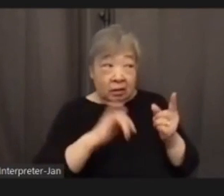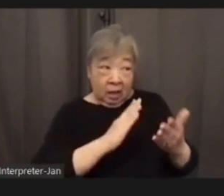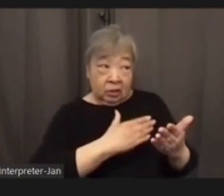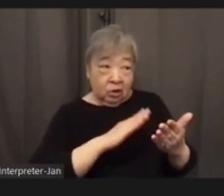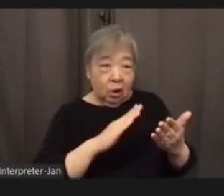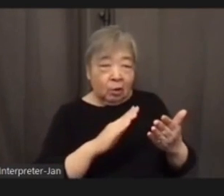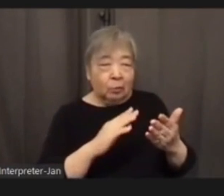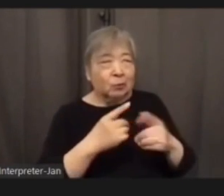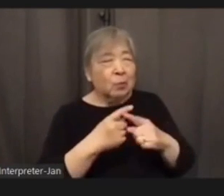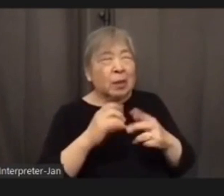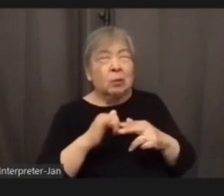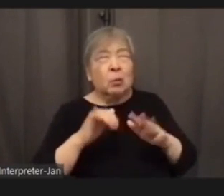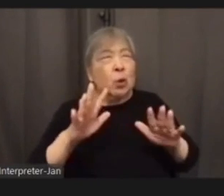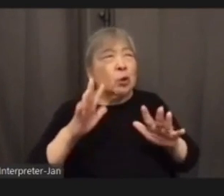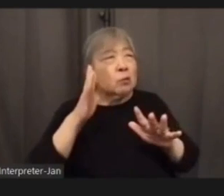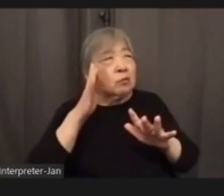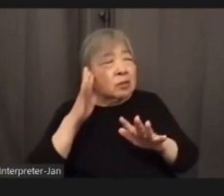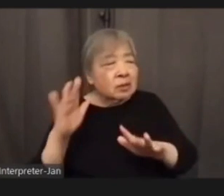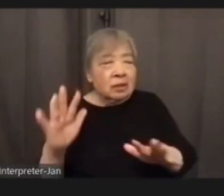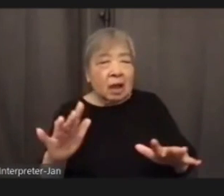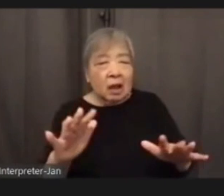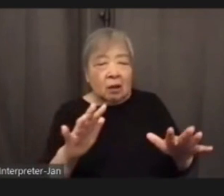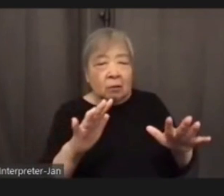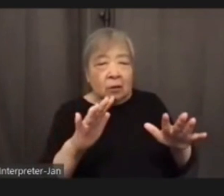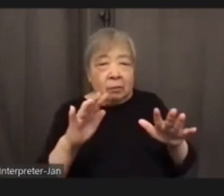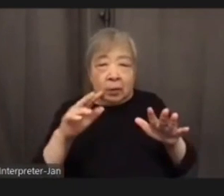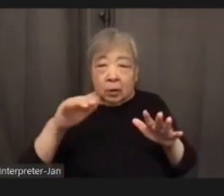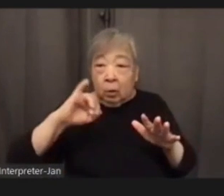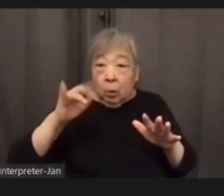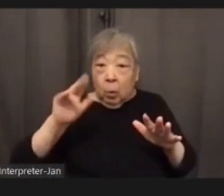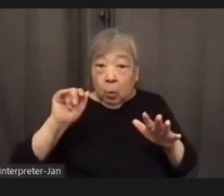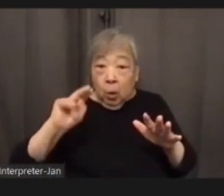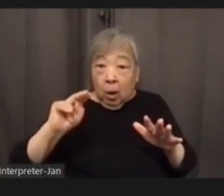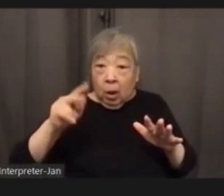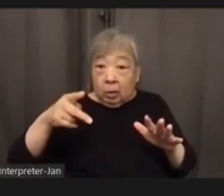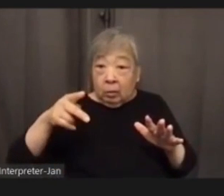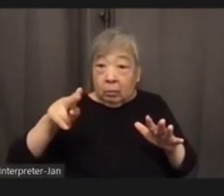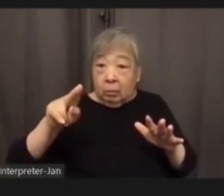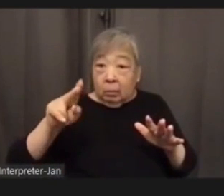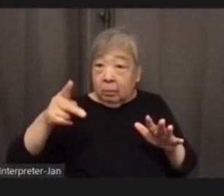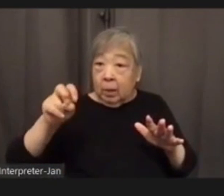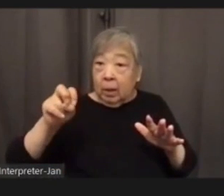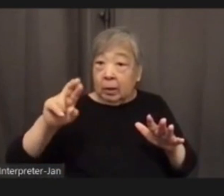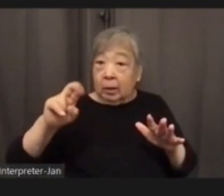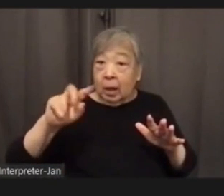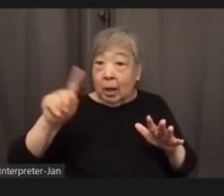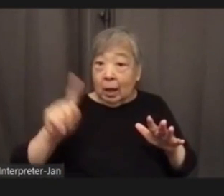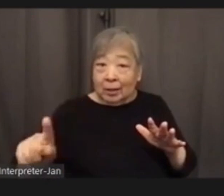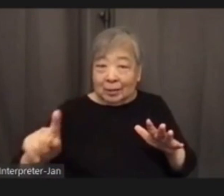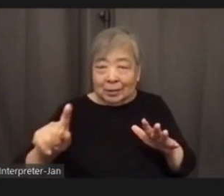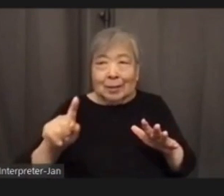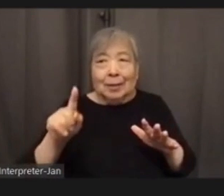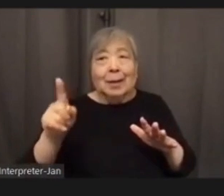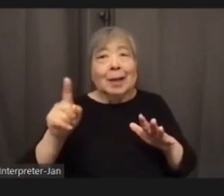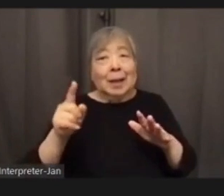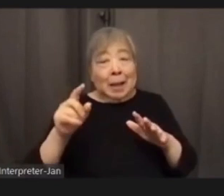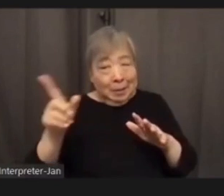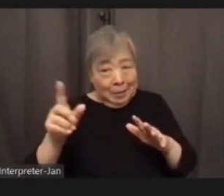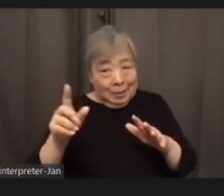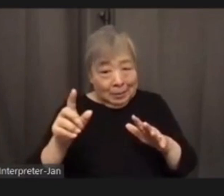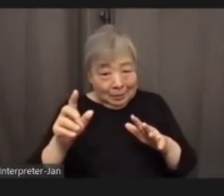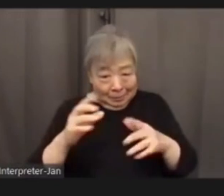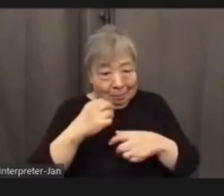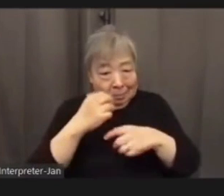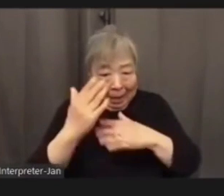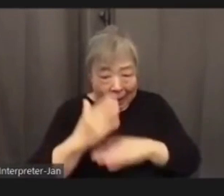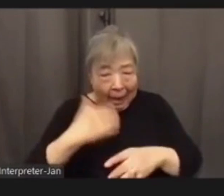wonderful sound that Juan Perez makes with the turbo diddly, this handmade instrument